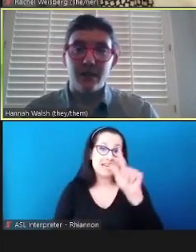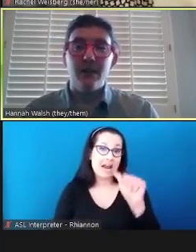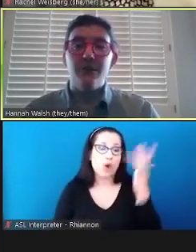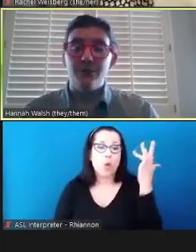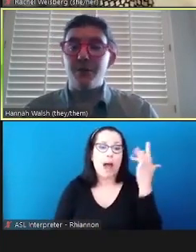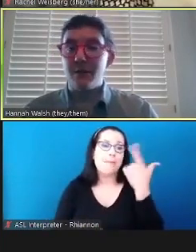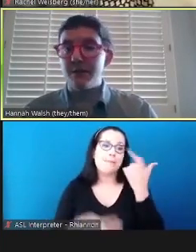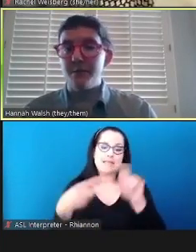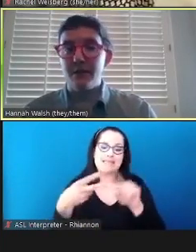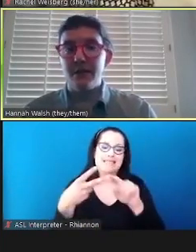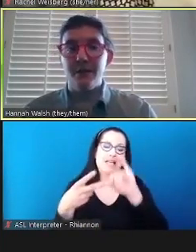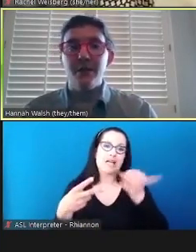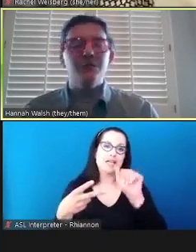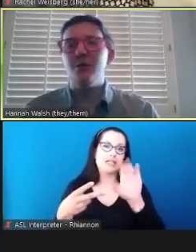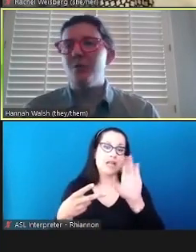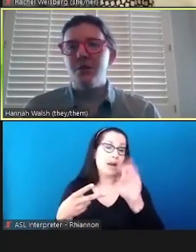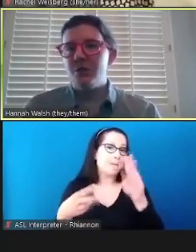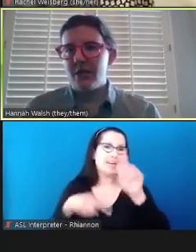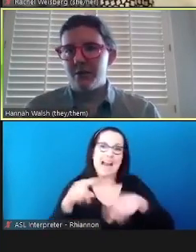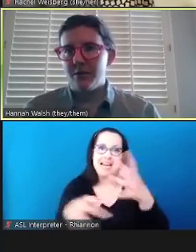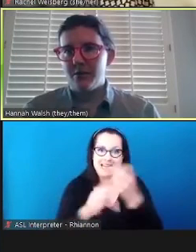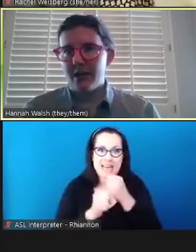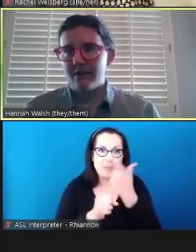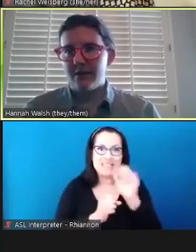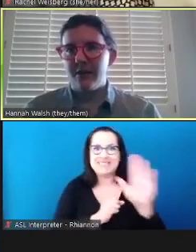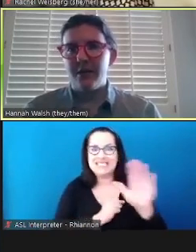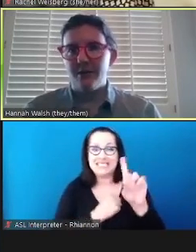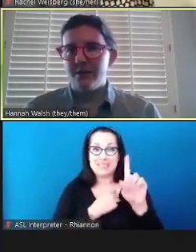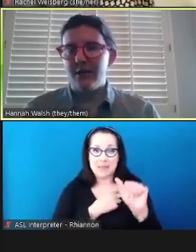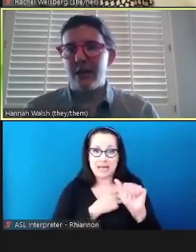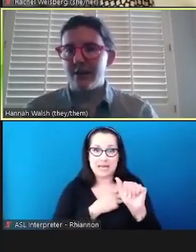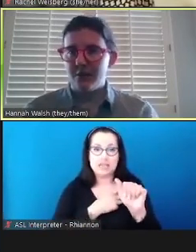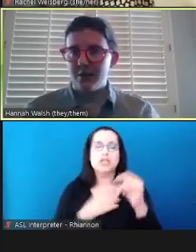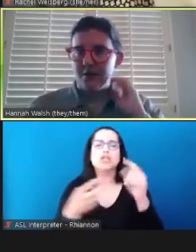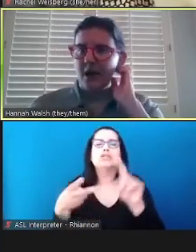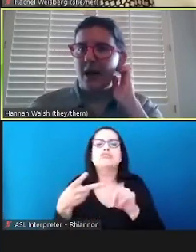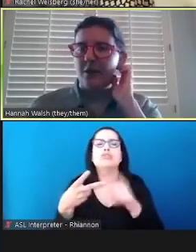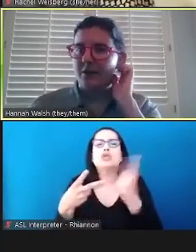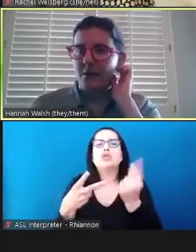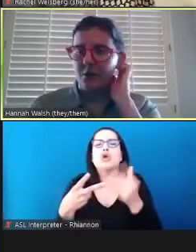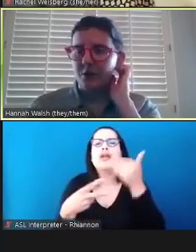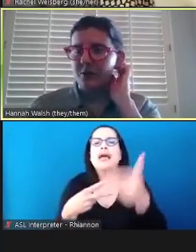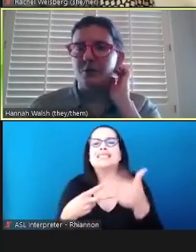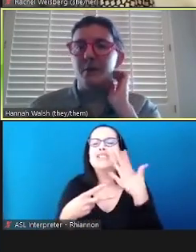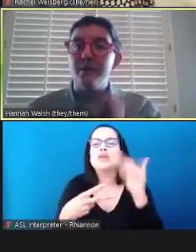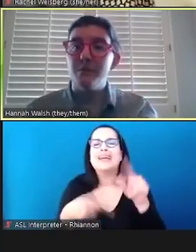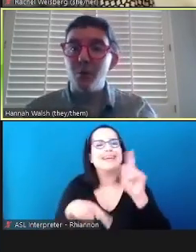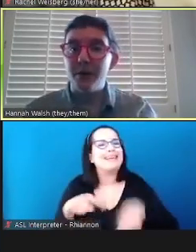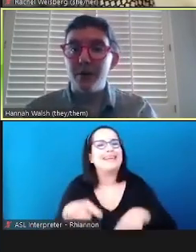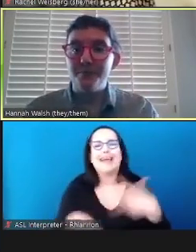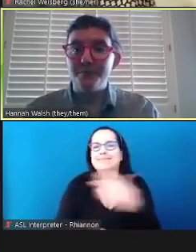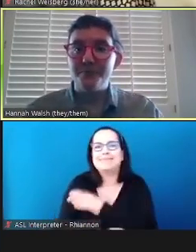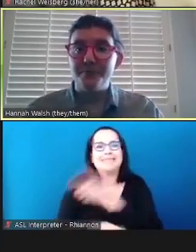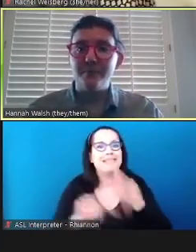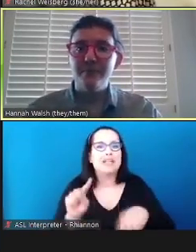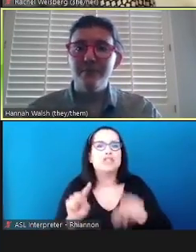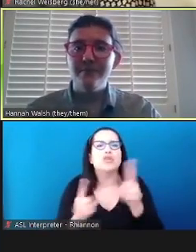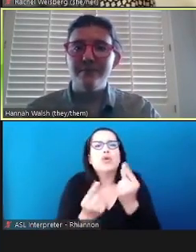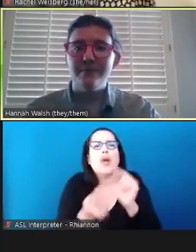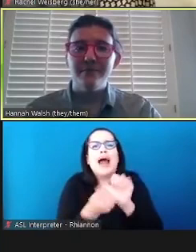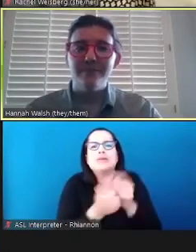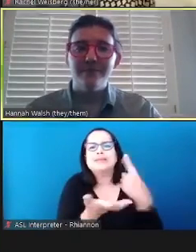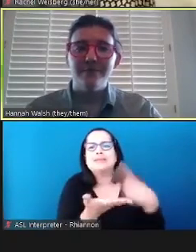vaccine due to a disability. So what should Jacob do next? He already knows he can't do this. How does he approach this with his employer?